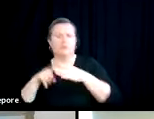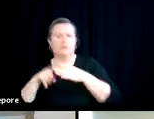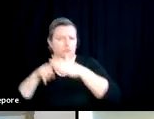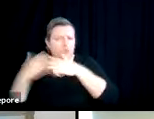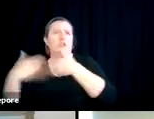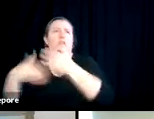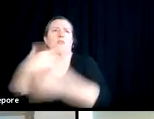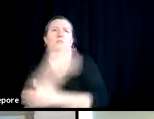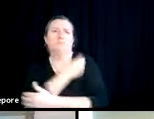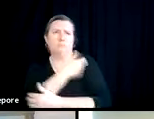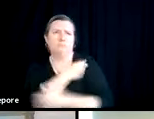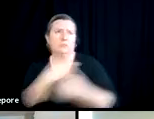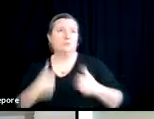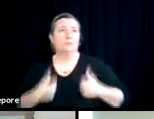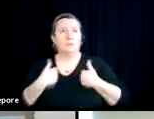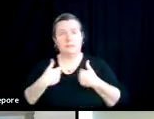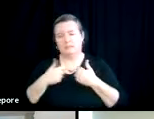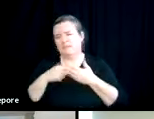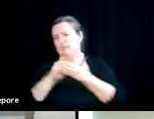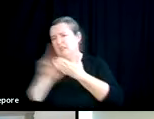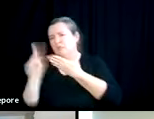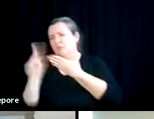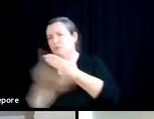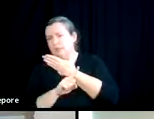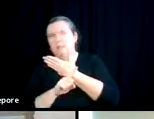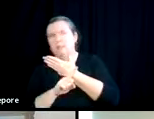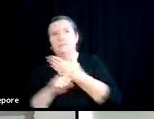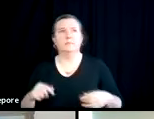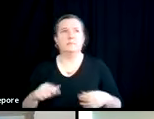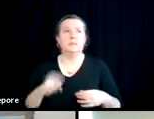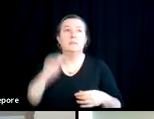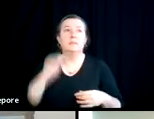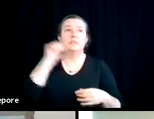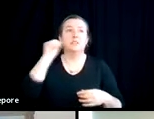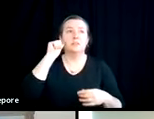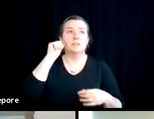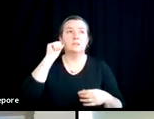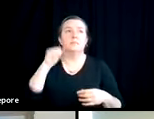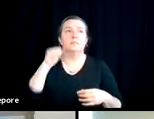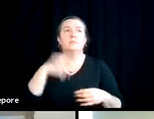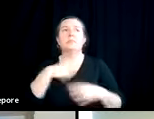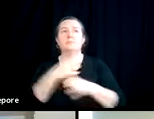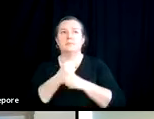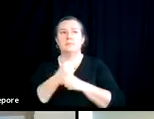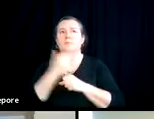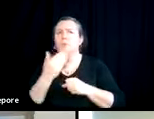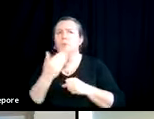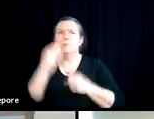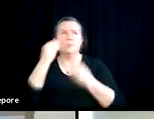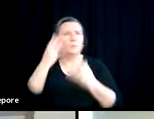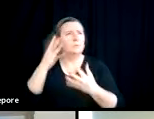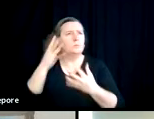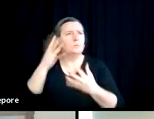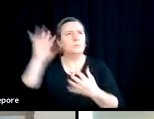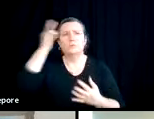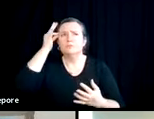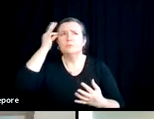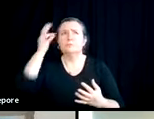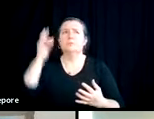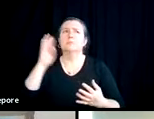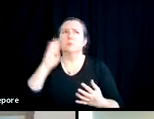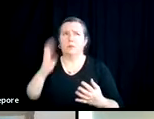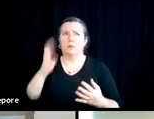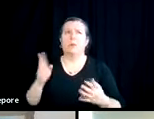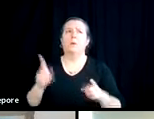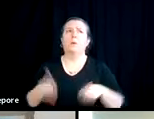next week. Yesterday, as the Governor shared, we also received the good news that the federal government will also be shipping